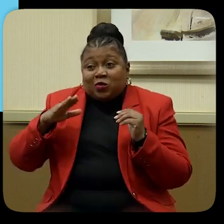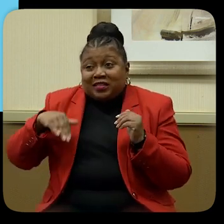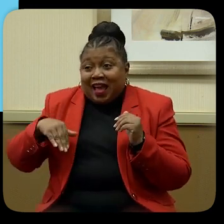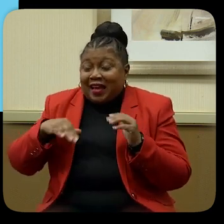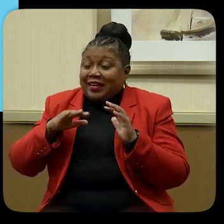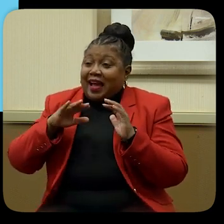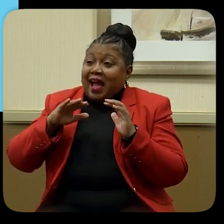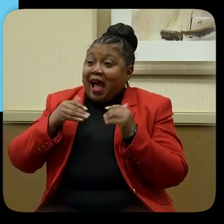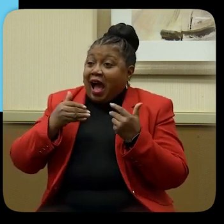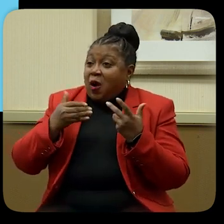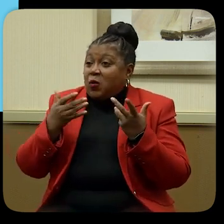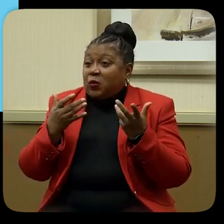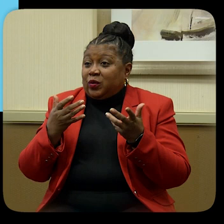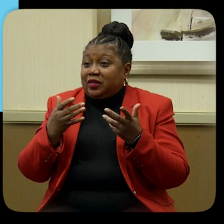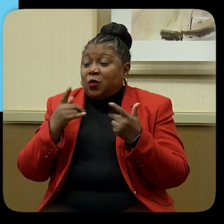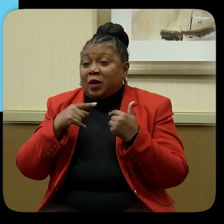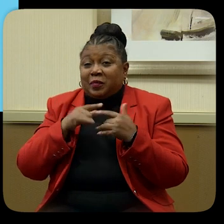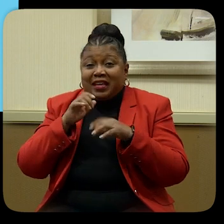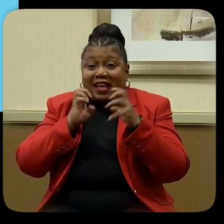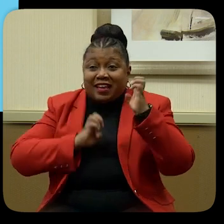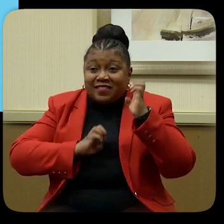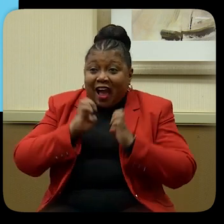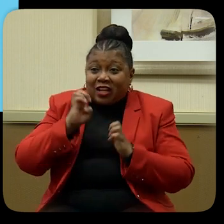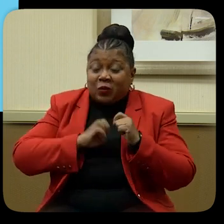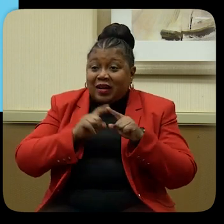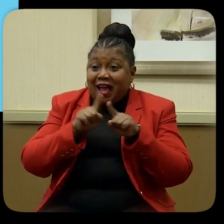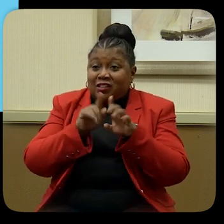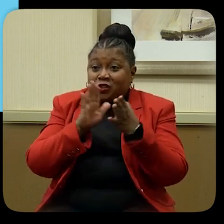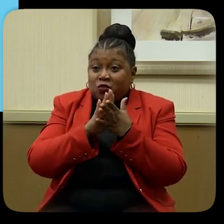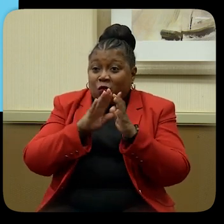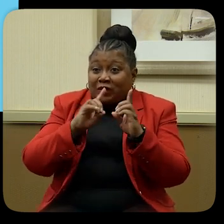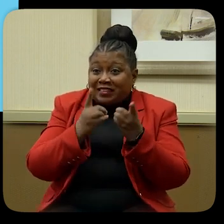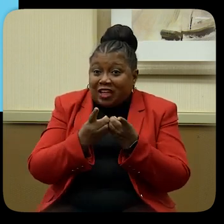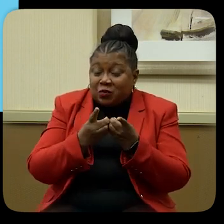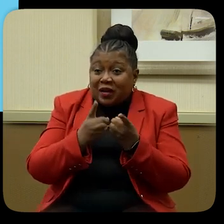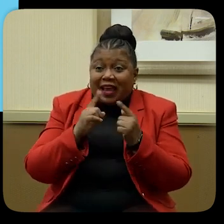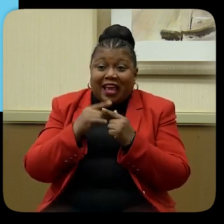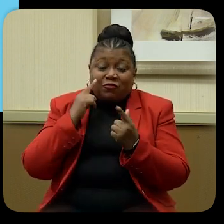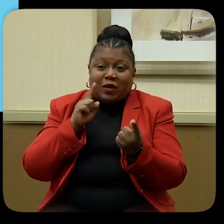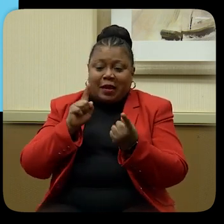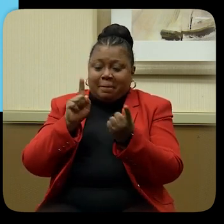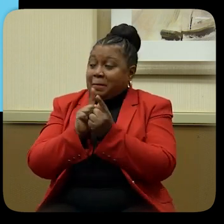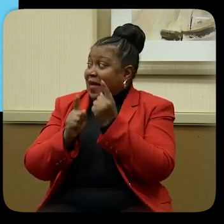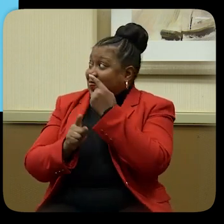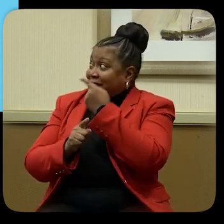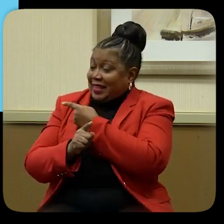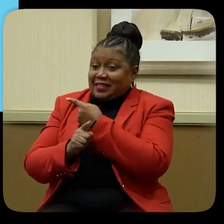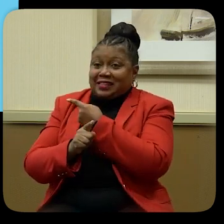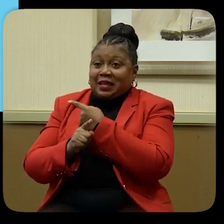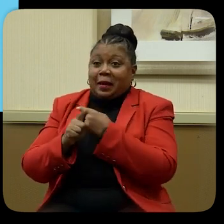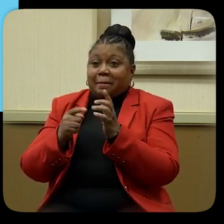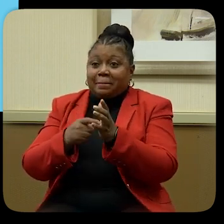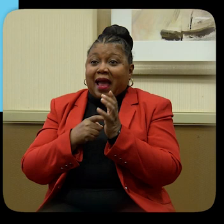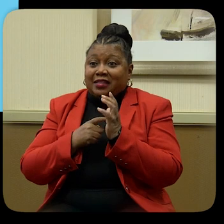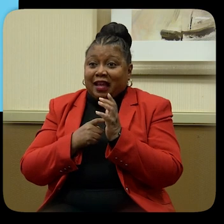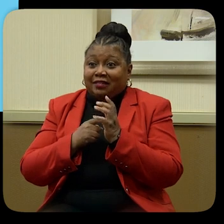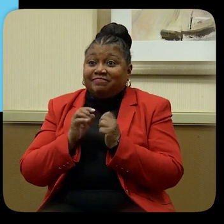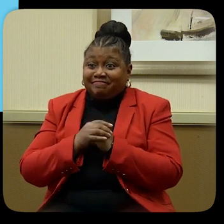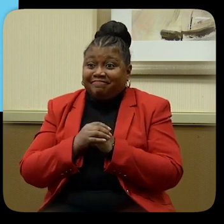yet how we'll be evaluated as school districts of if we've met this mandate.